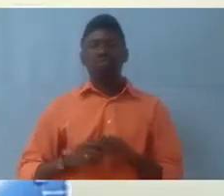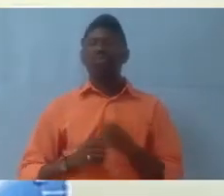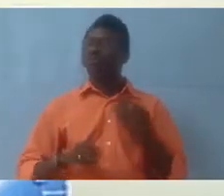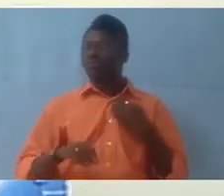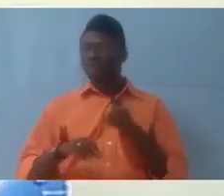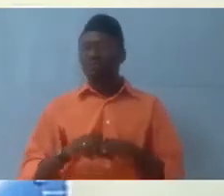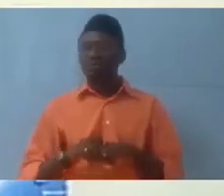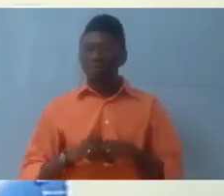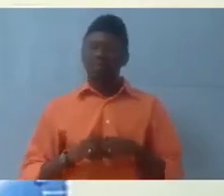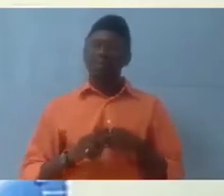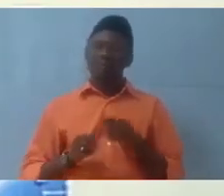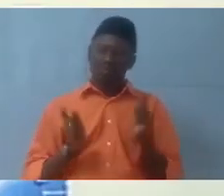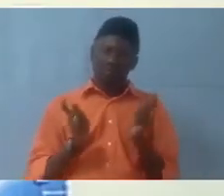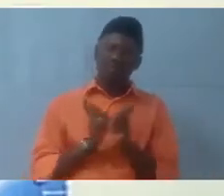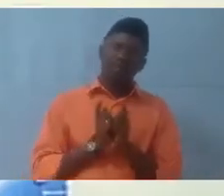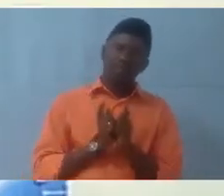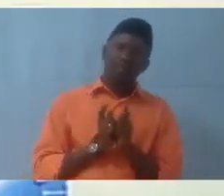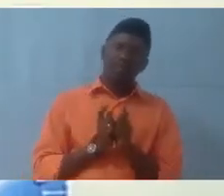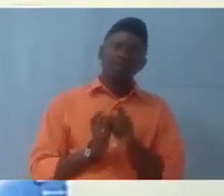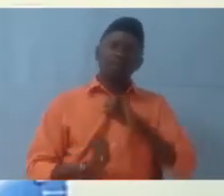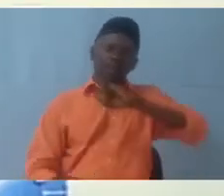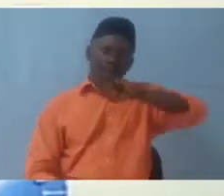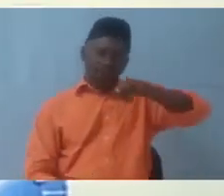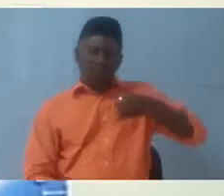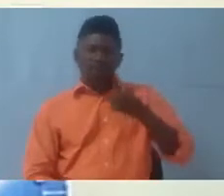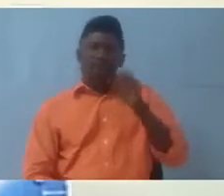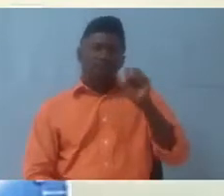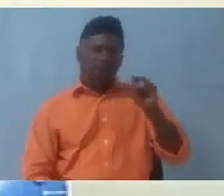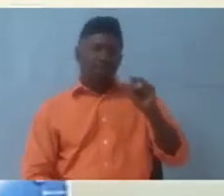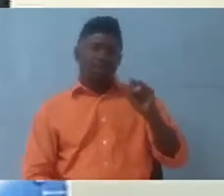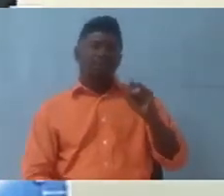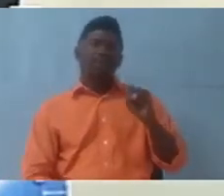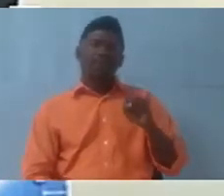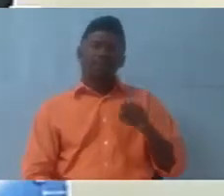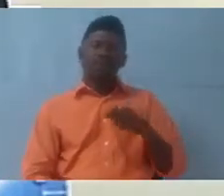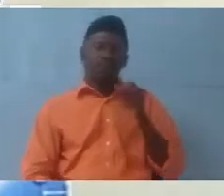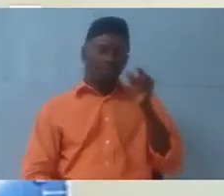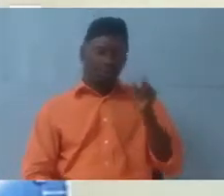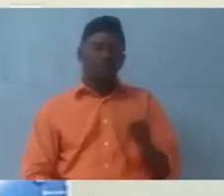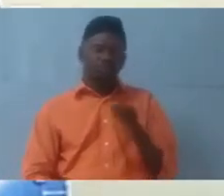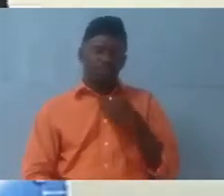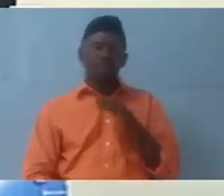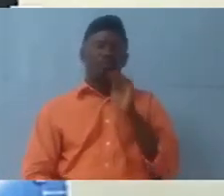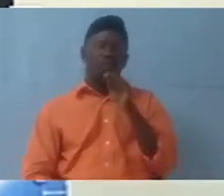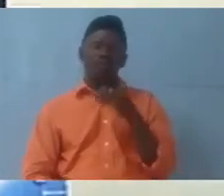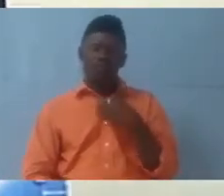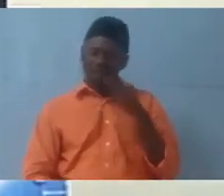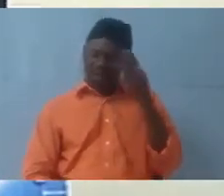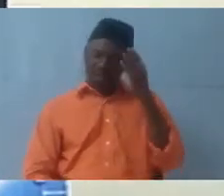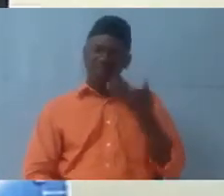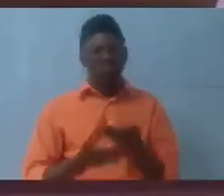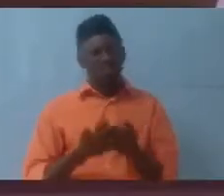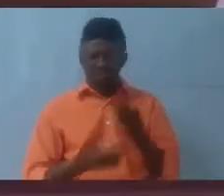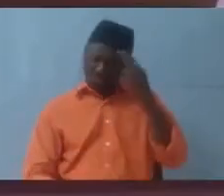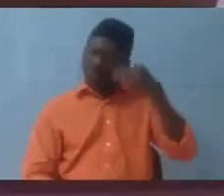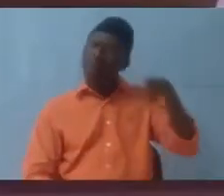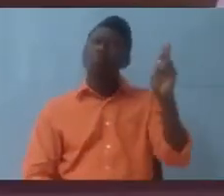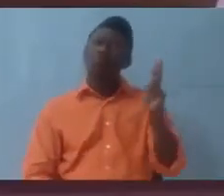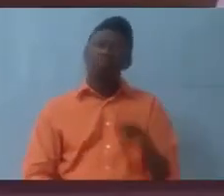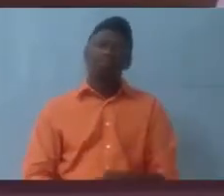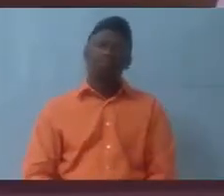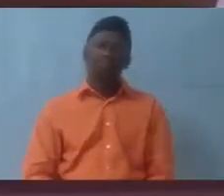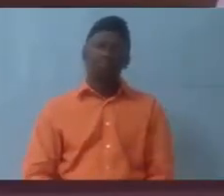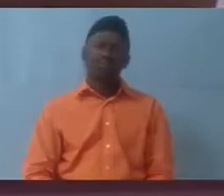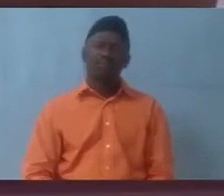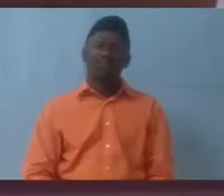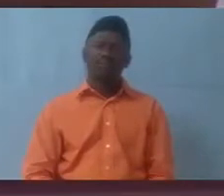Sometimes I will see the JS who will call me and ask me to go home. Yes. So can you tell this